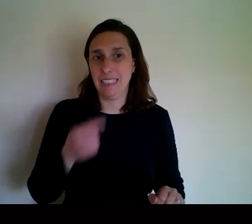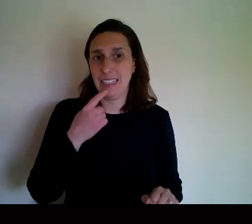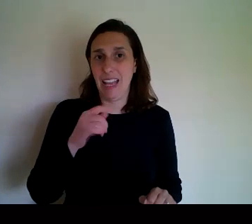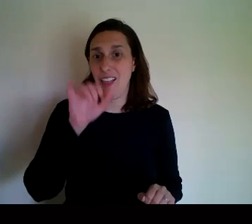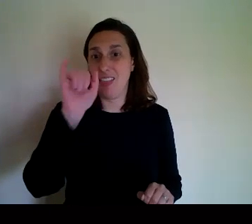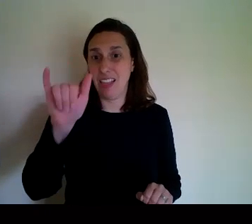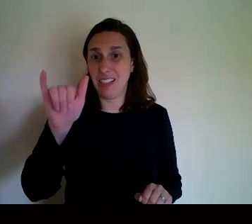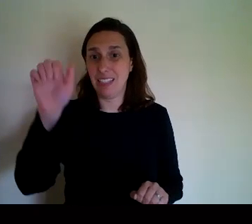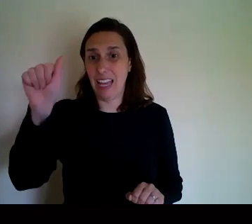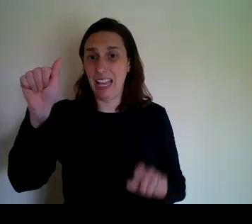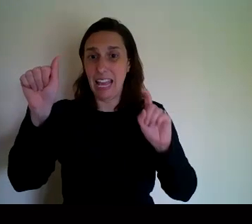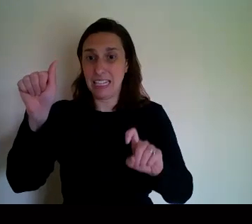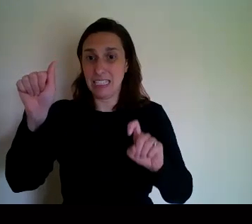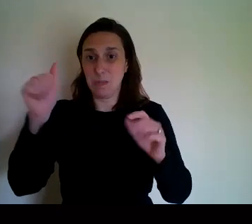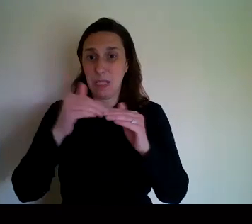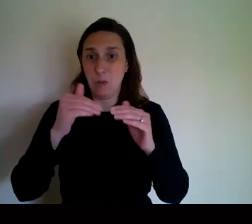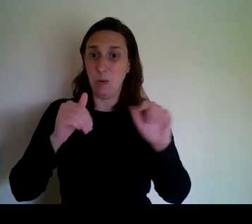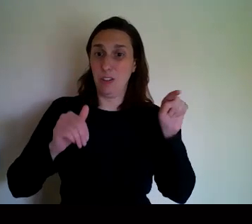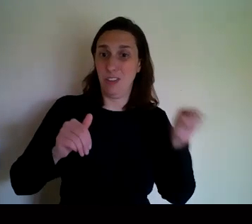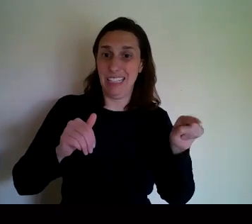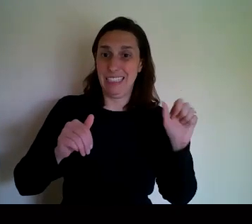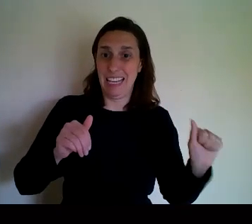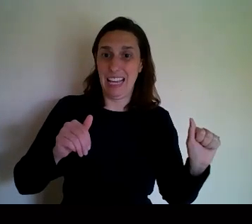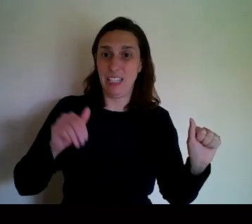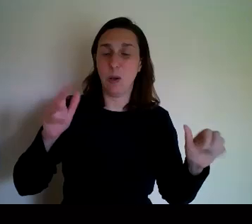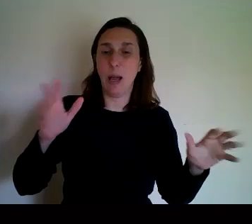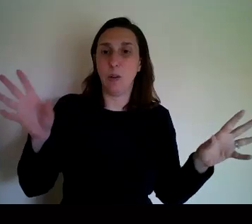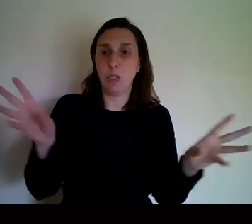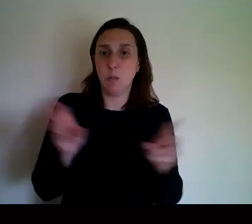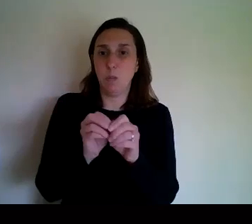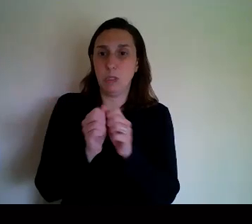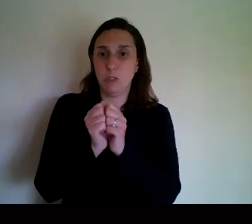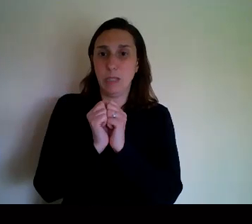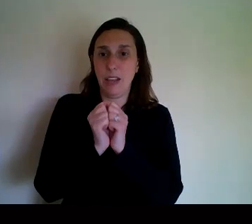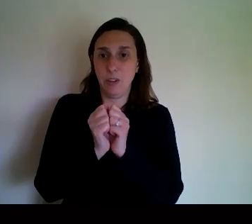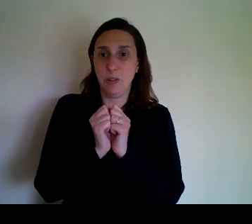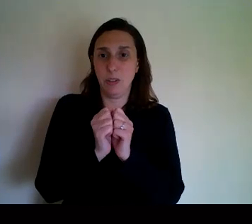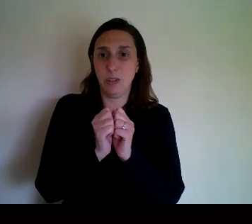this a. And so I'm going to blend these two equations together so they're going to turn purpley.